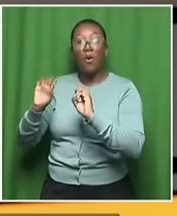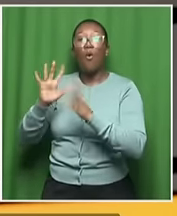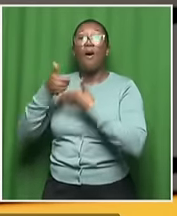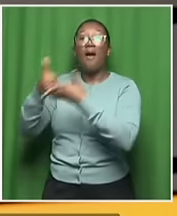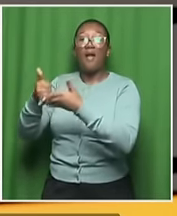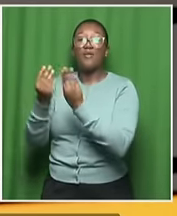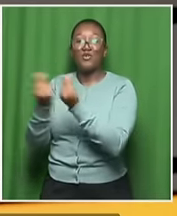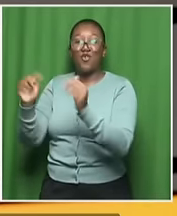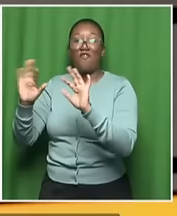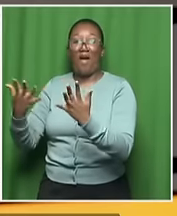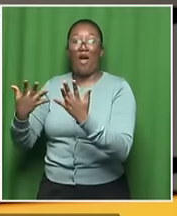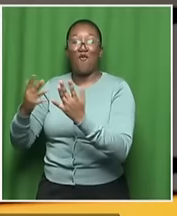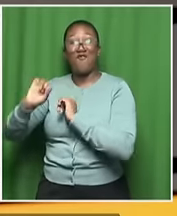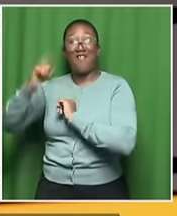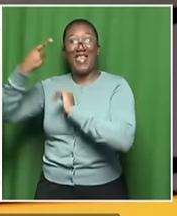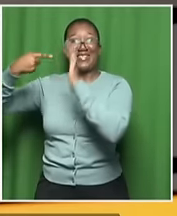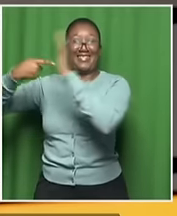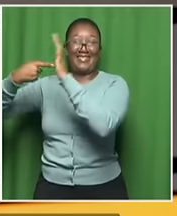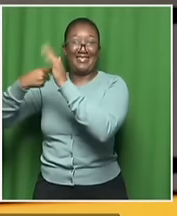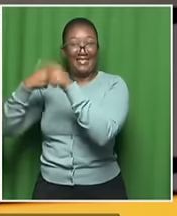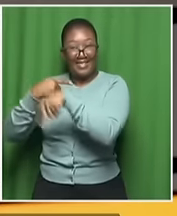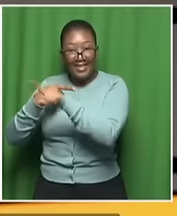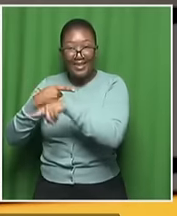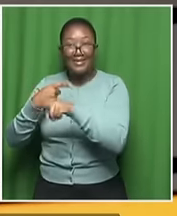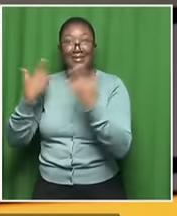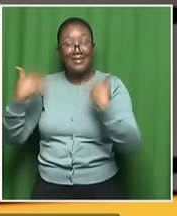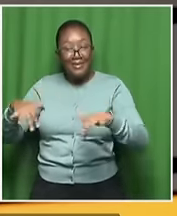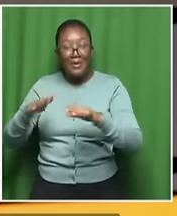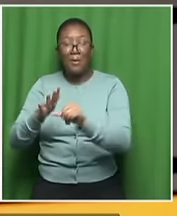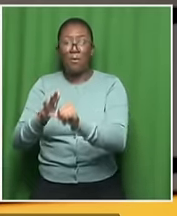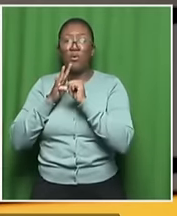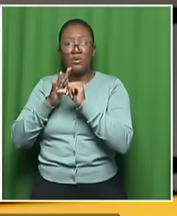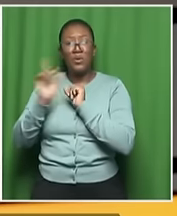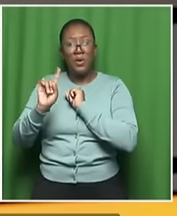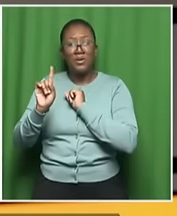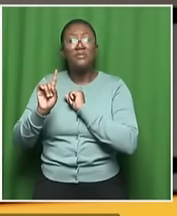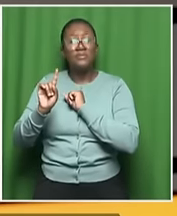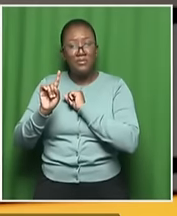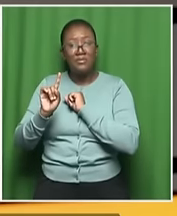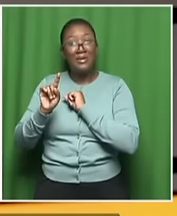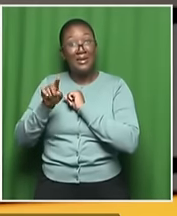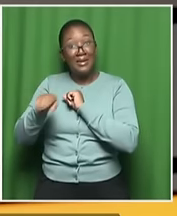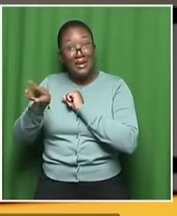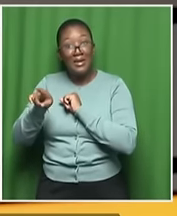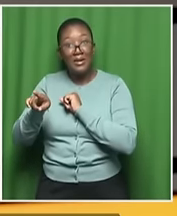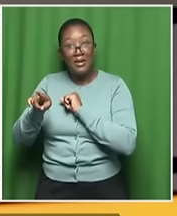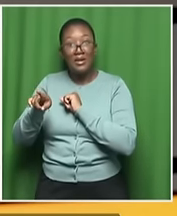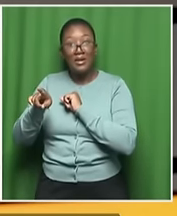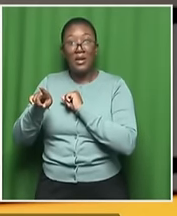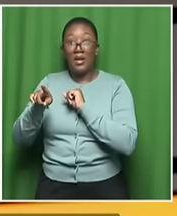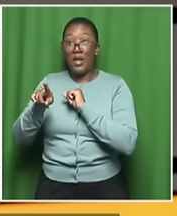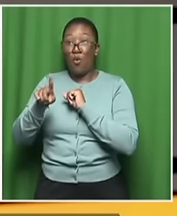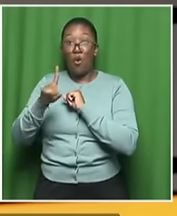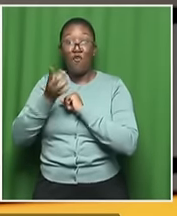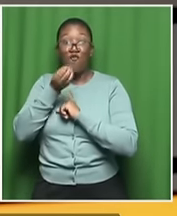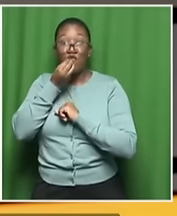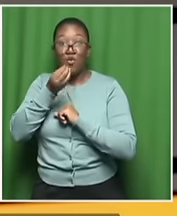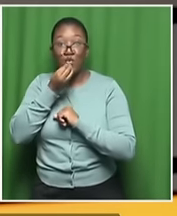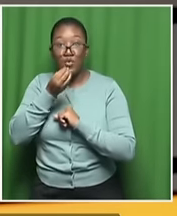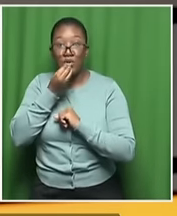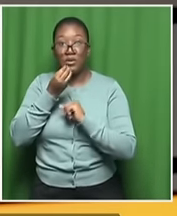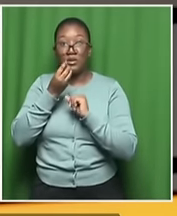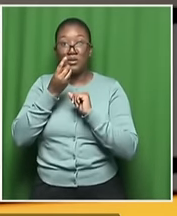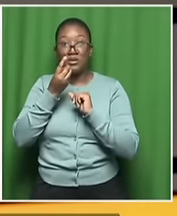say that we can make a success. And it is important because it has an effect on food security in South Africa.